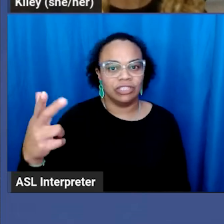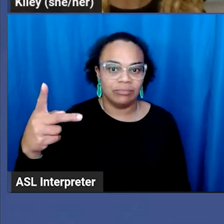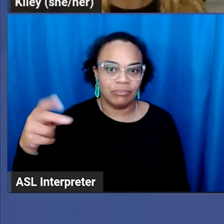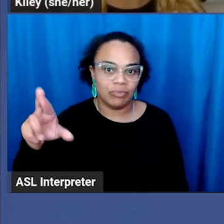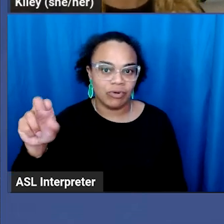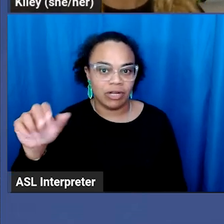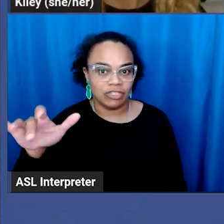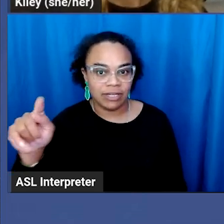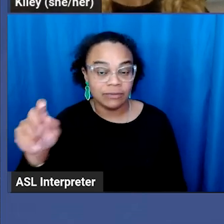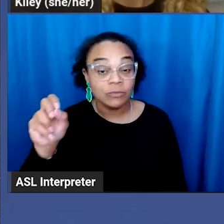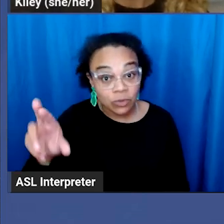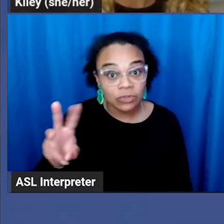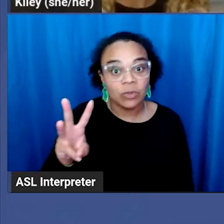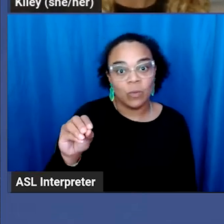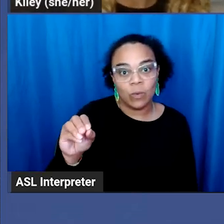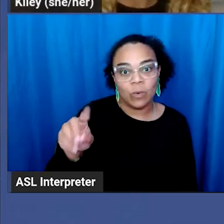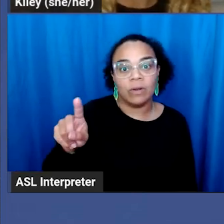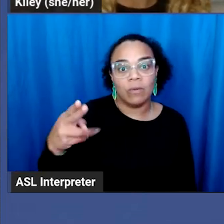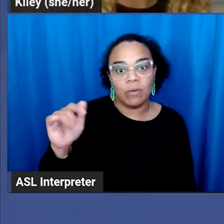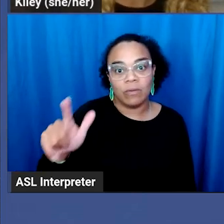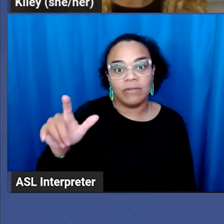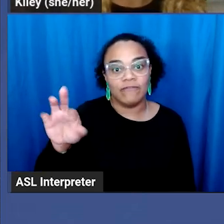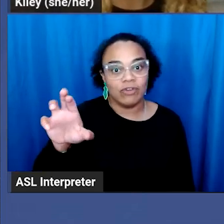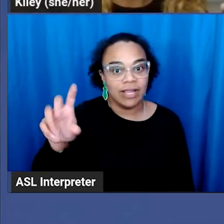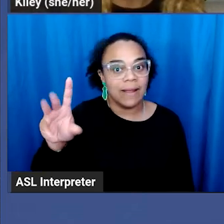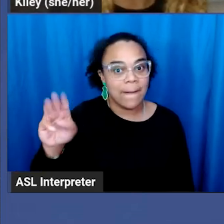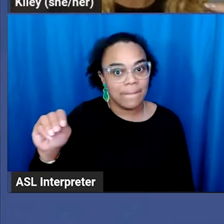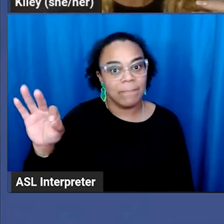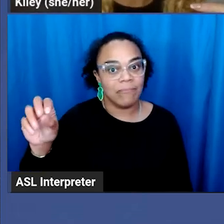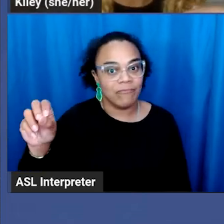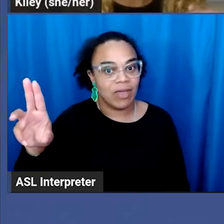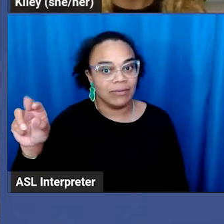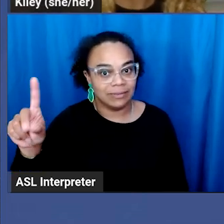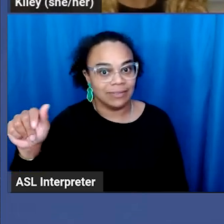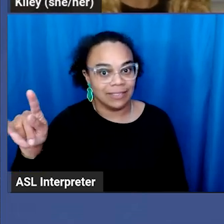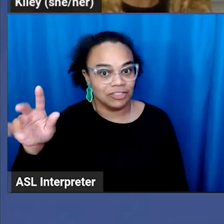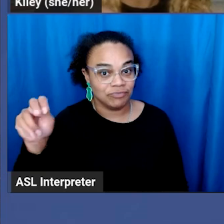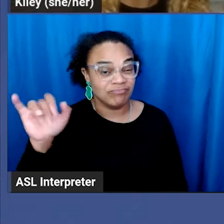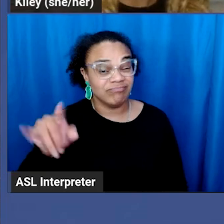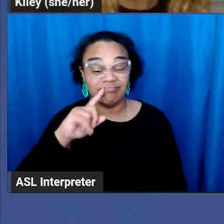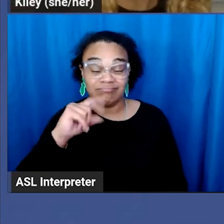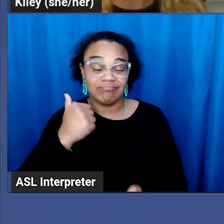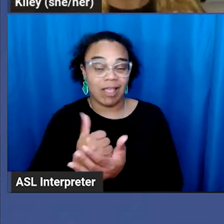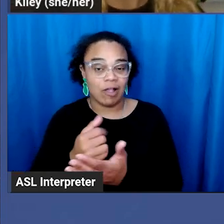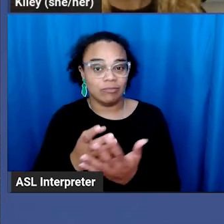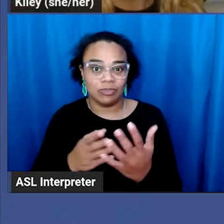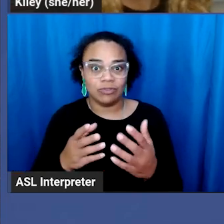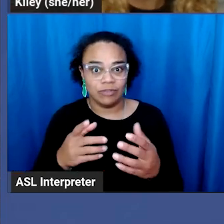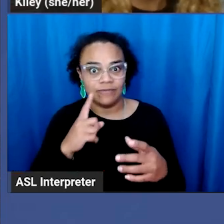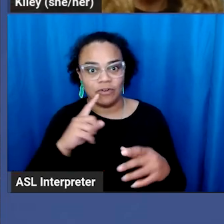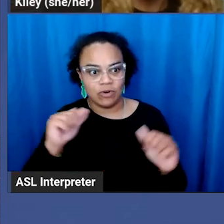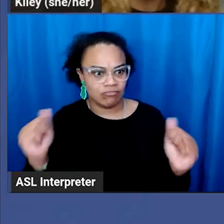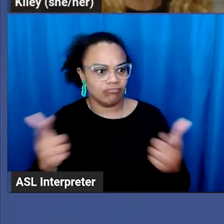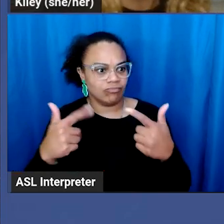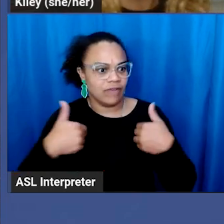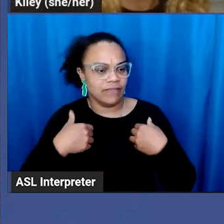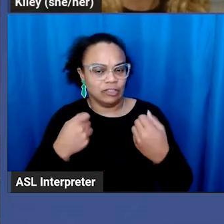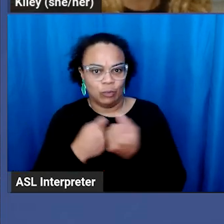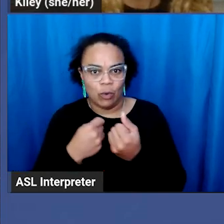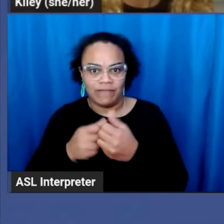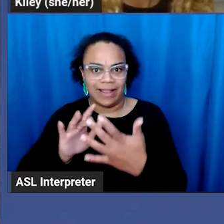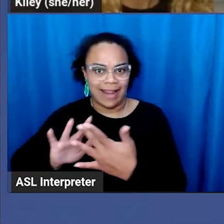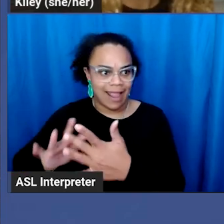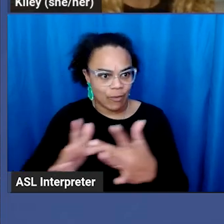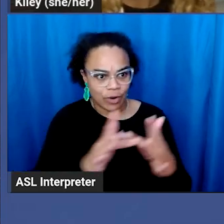Freedom Foundation. And, it really helps to navigate with everybody to have these supportive networks.